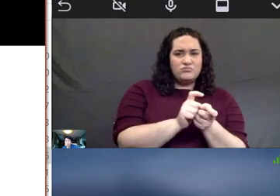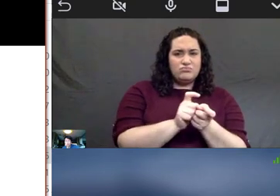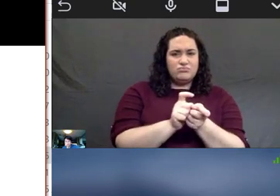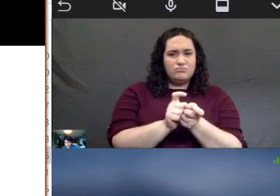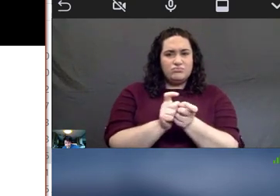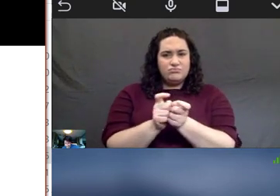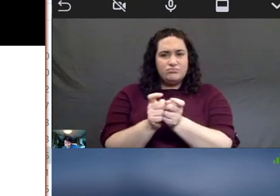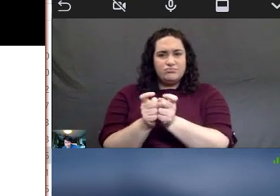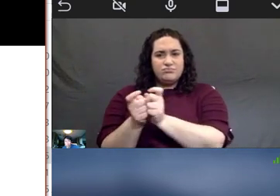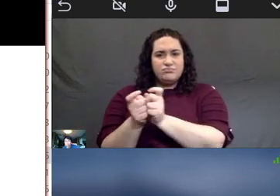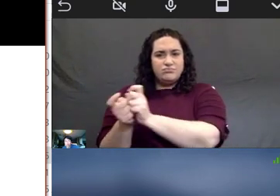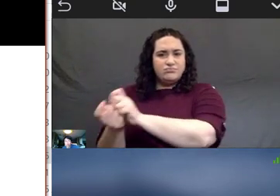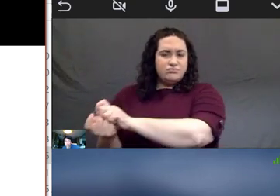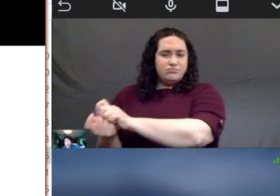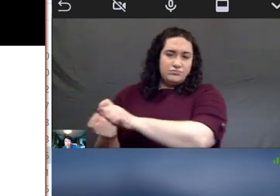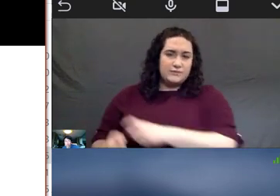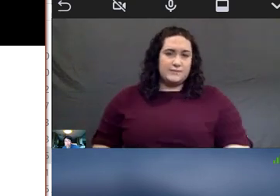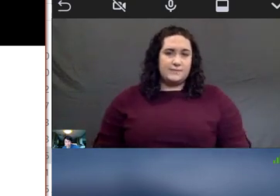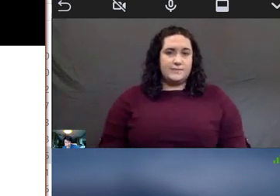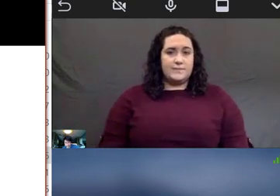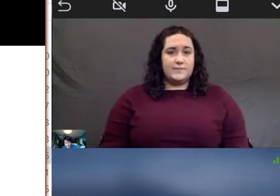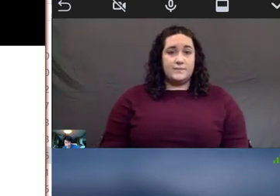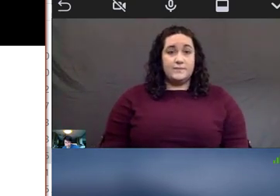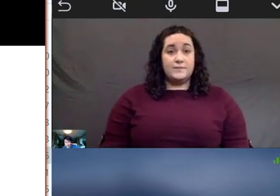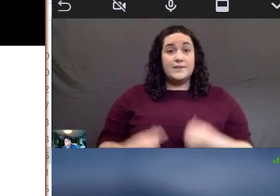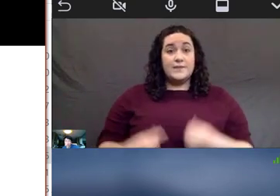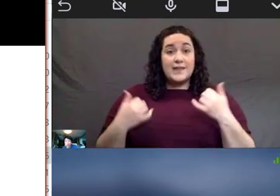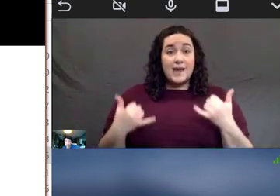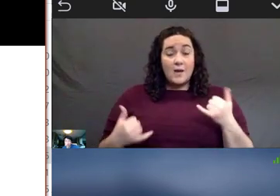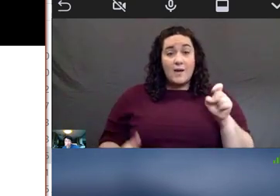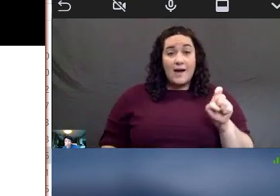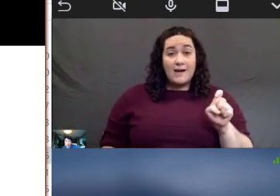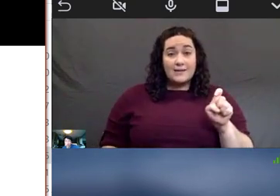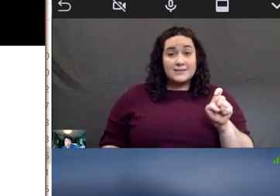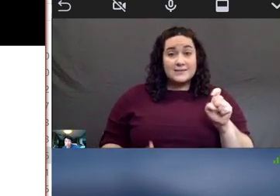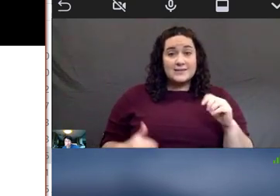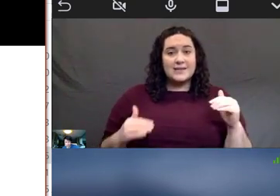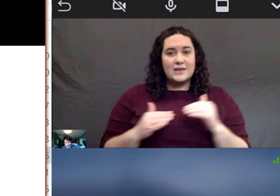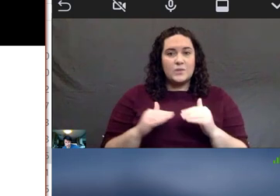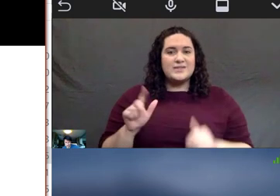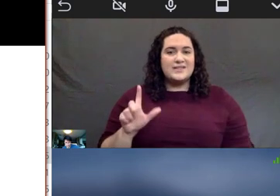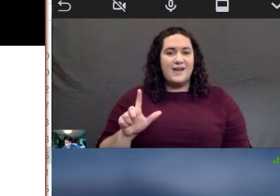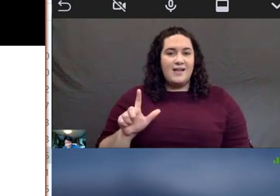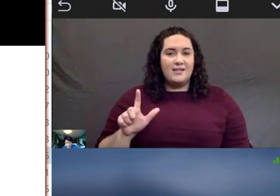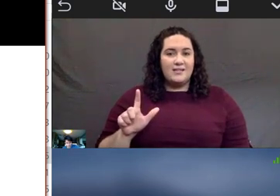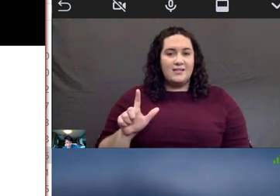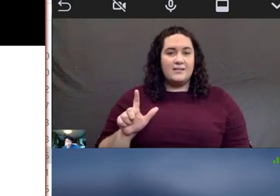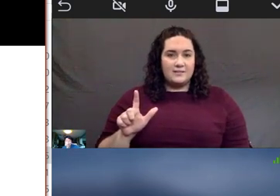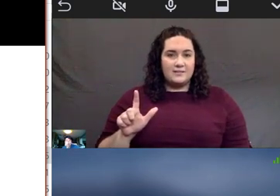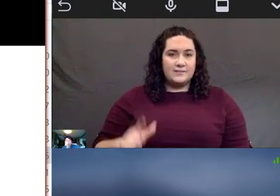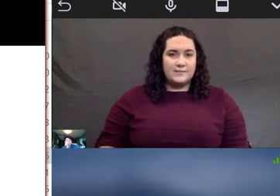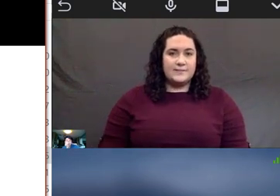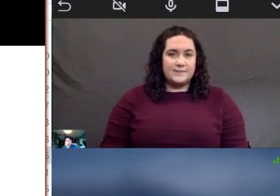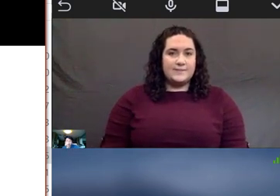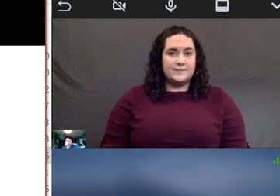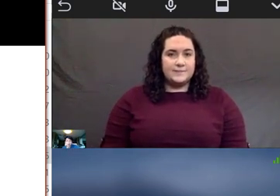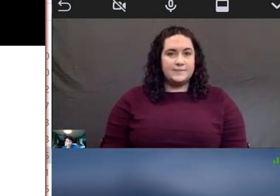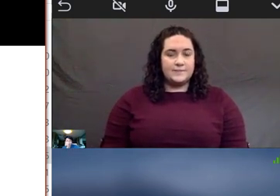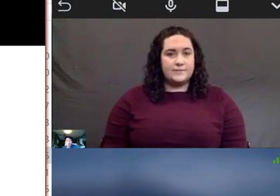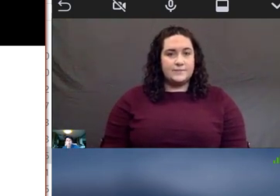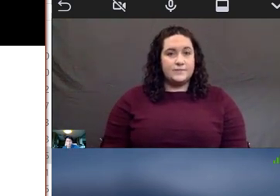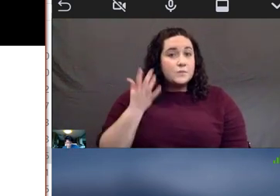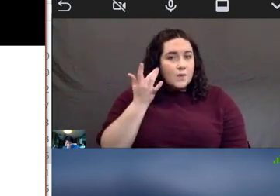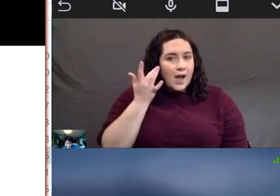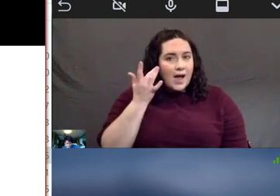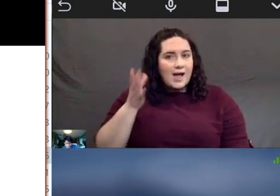We're also setting X equal to L. So here, when X is equal to L, we know that we're